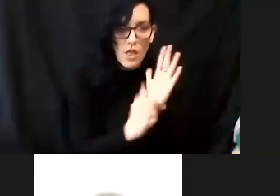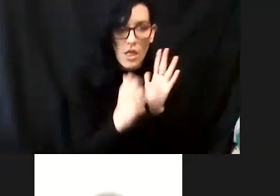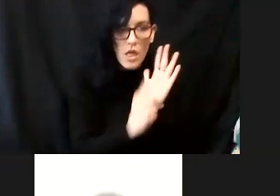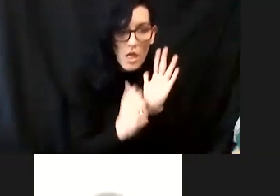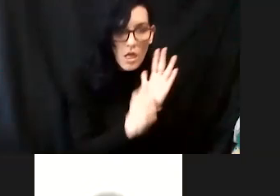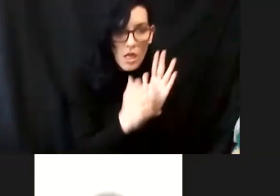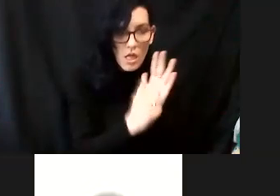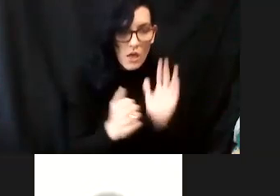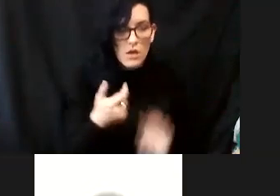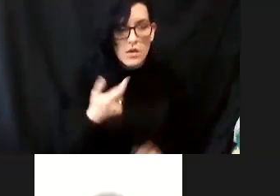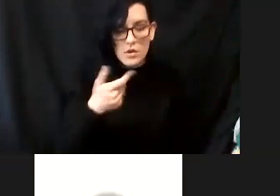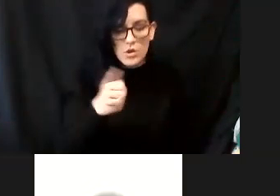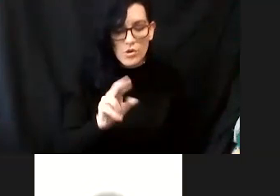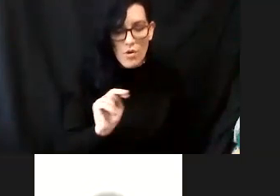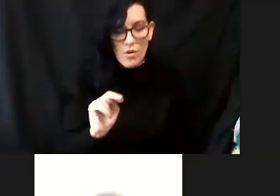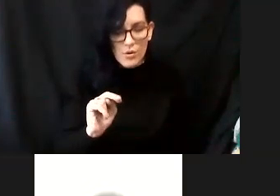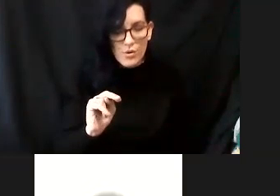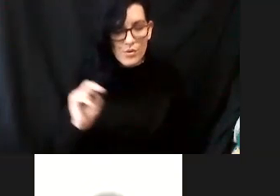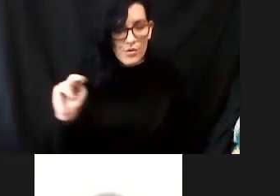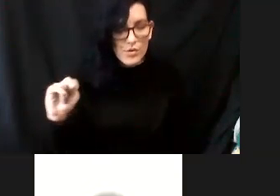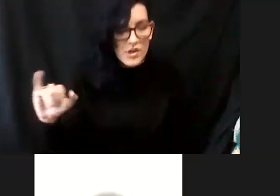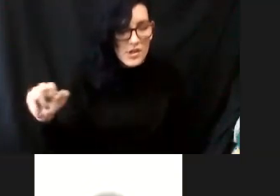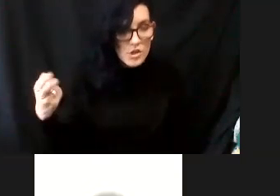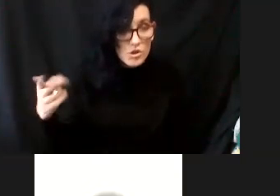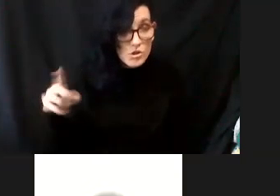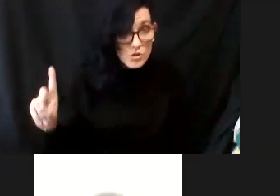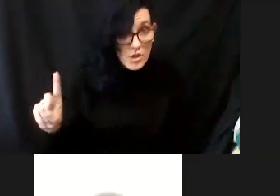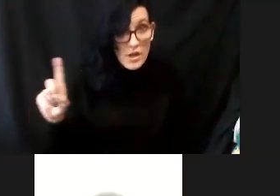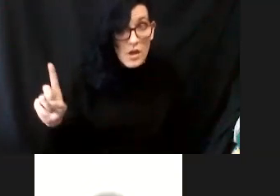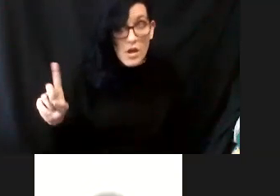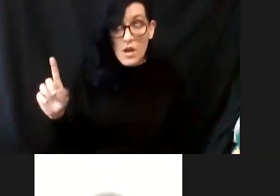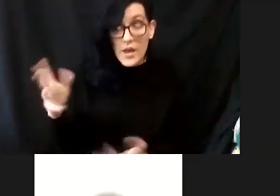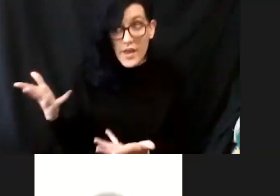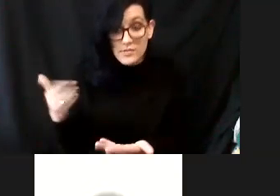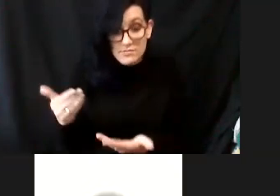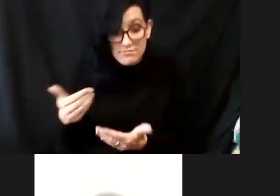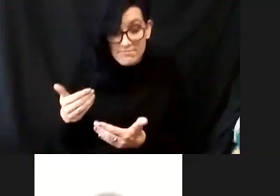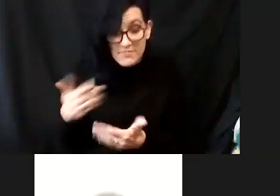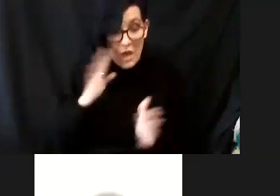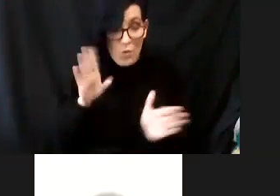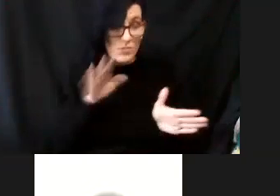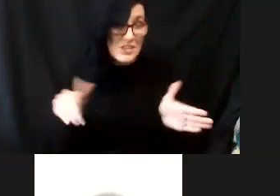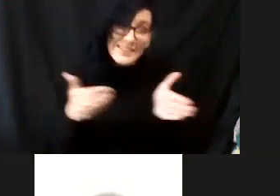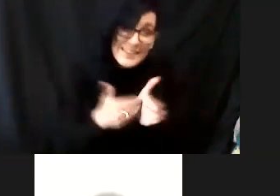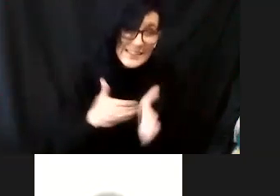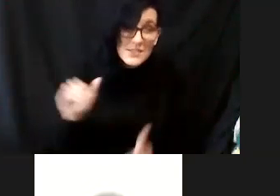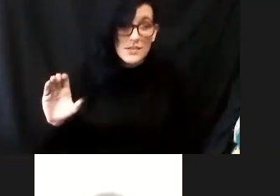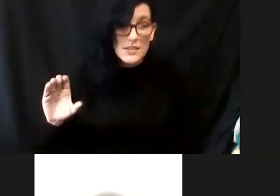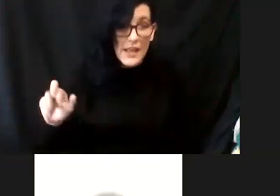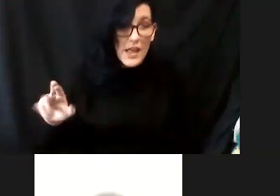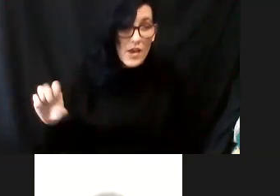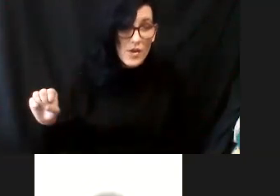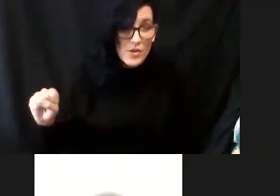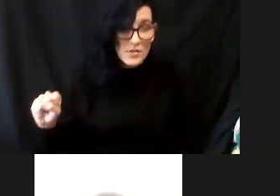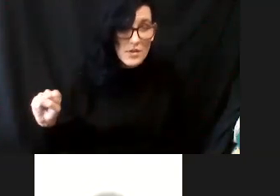Ed and its servicers in violation of the CARES Act after March 13th. So, you know,